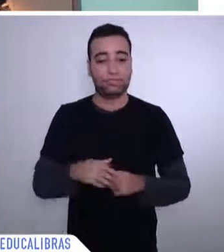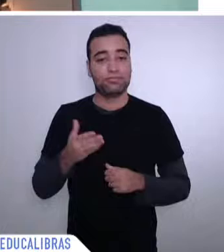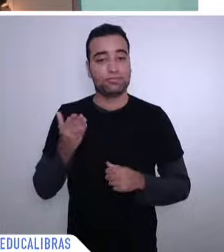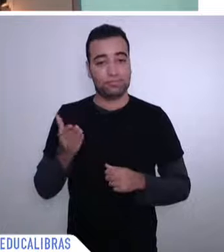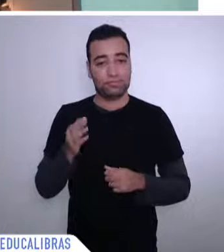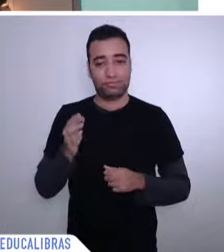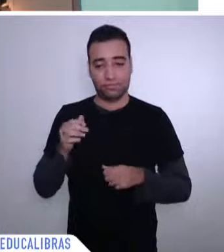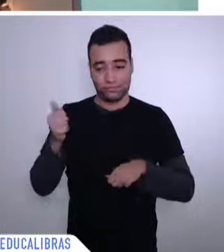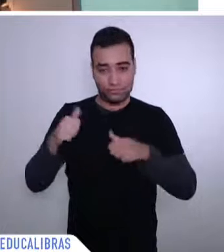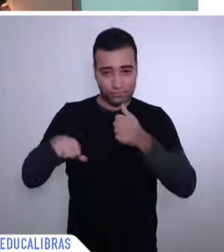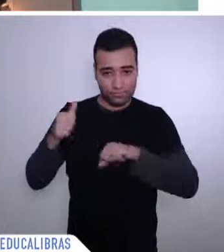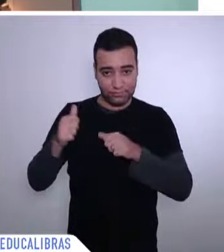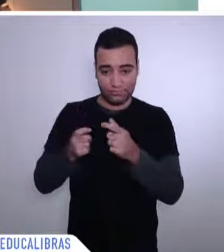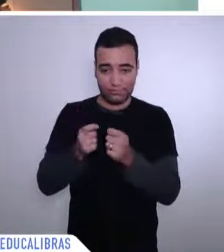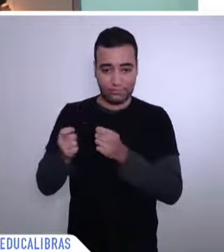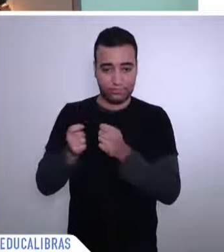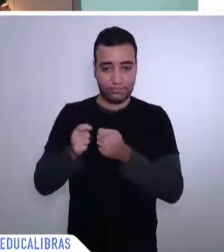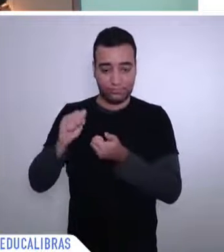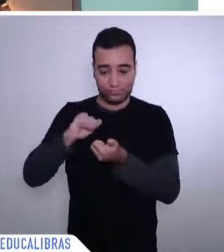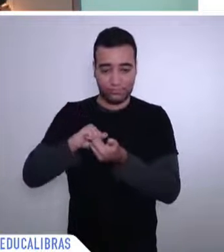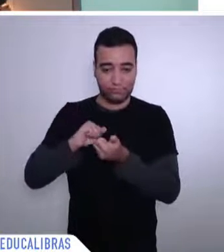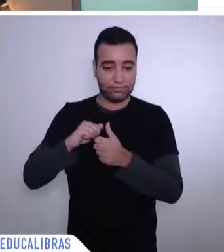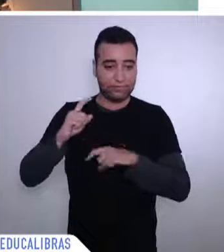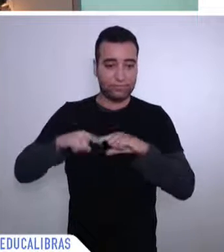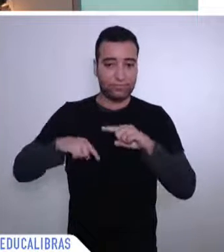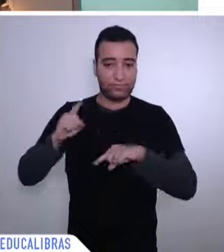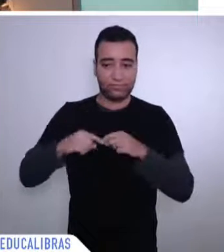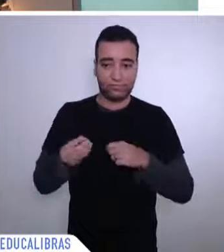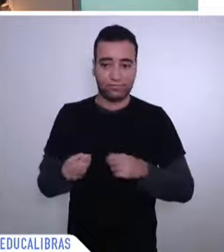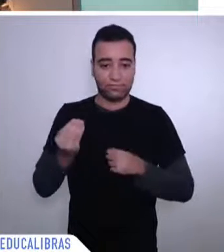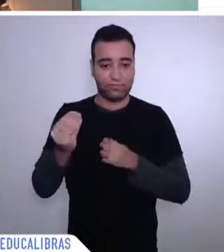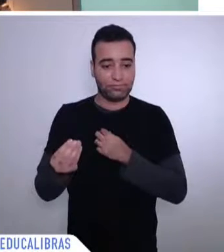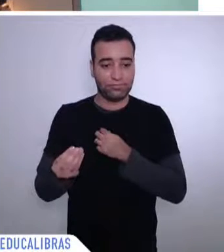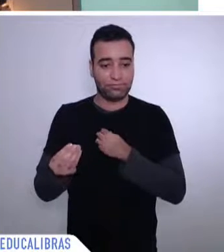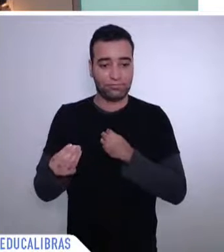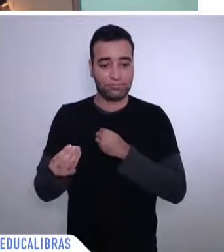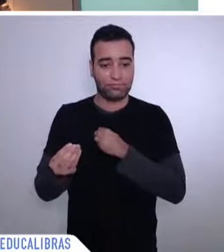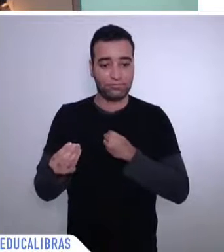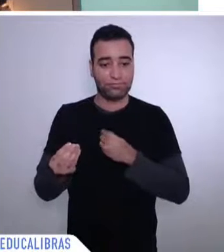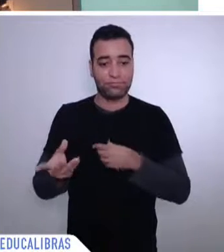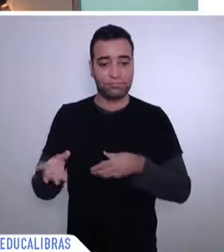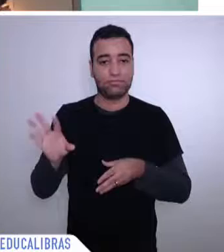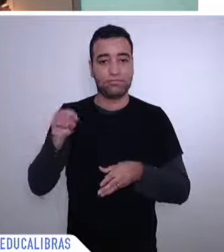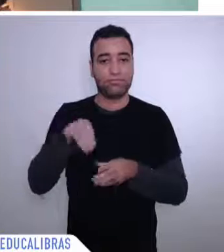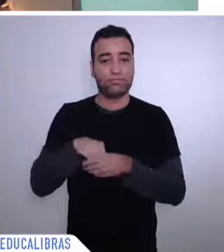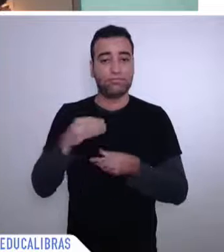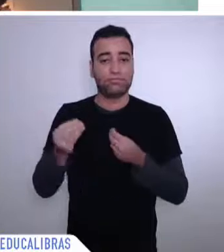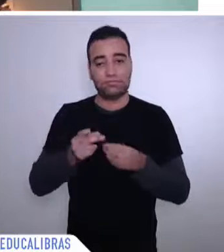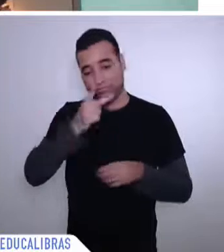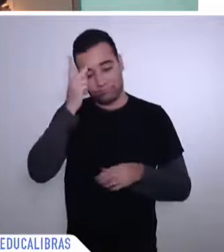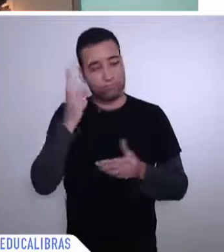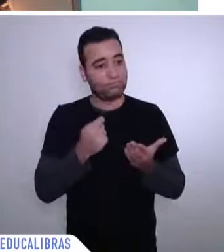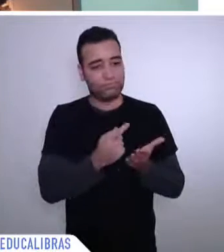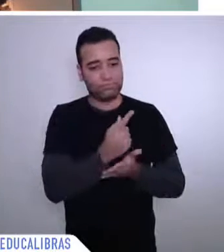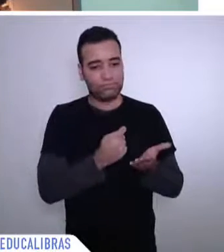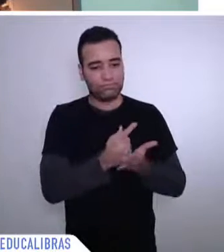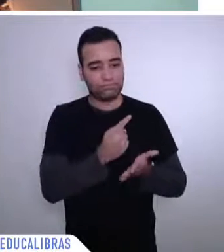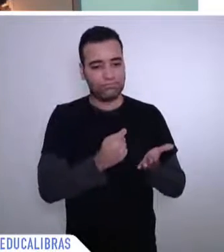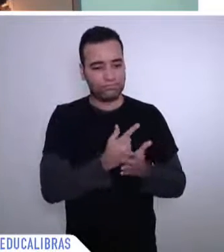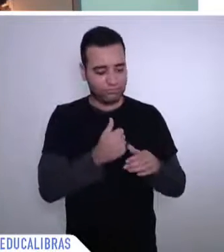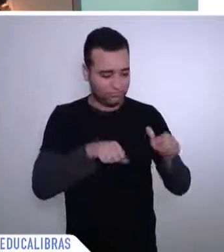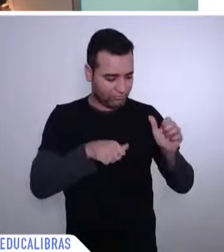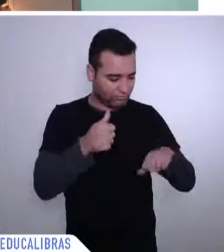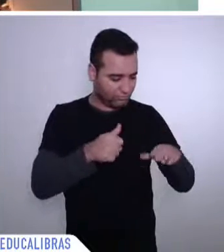union identity. Even the variation of the quality of the products are already externalized by